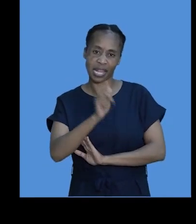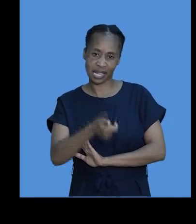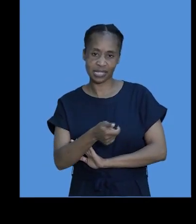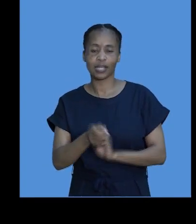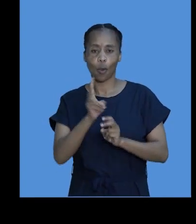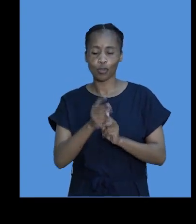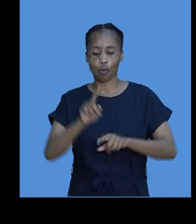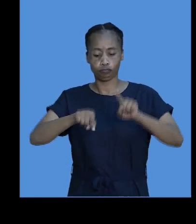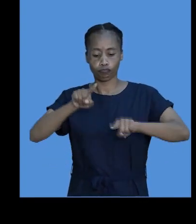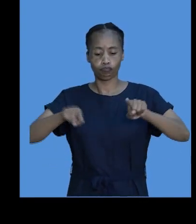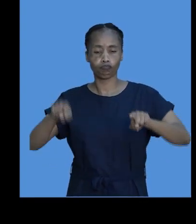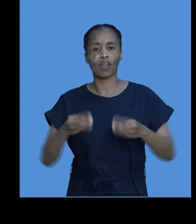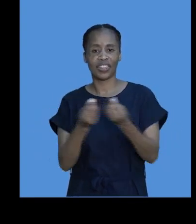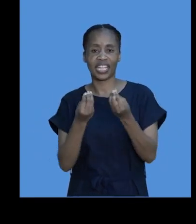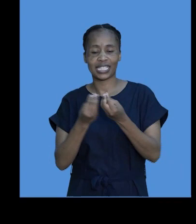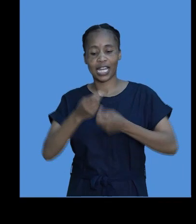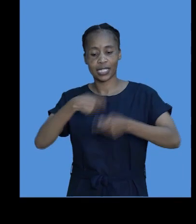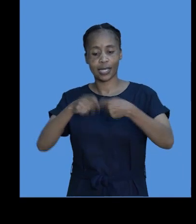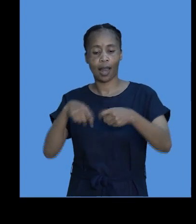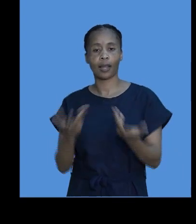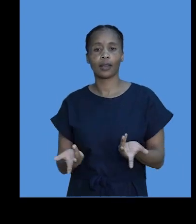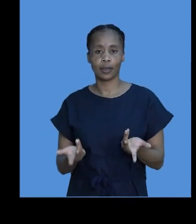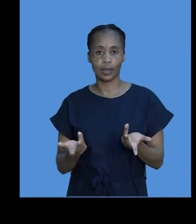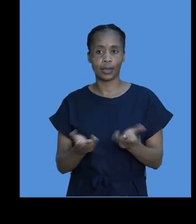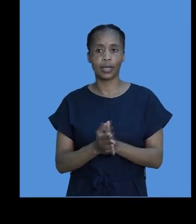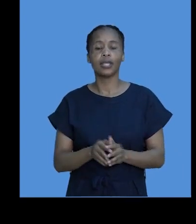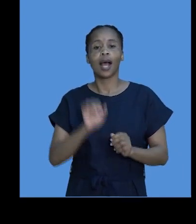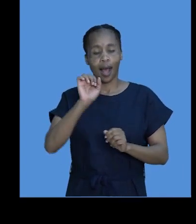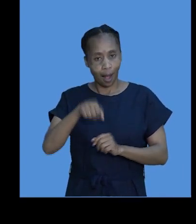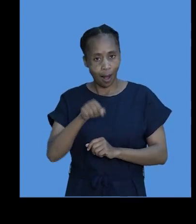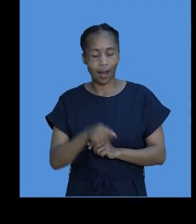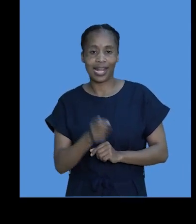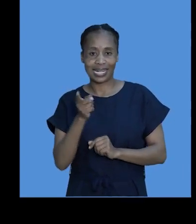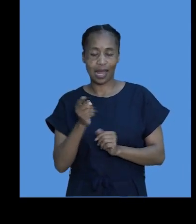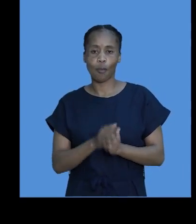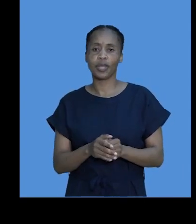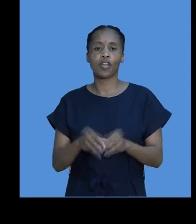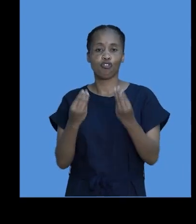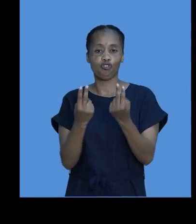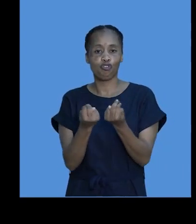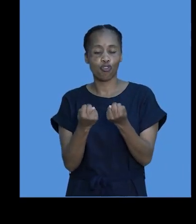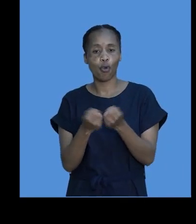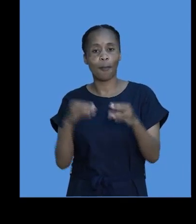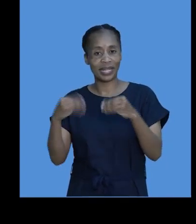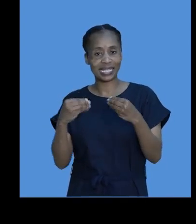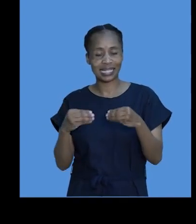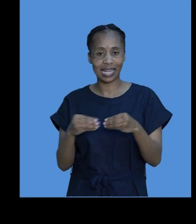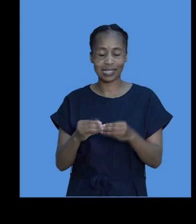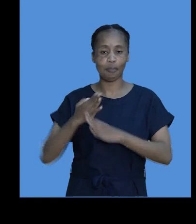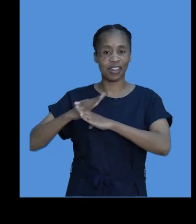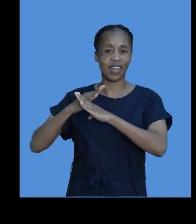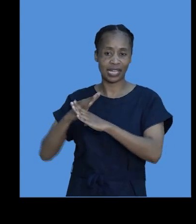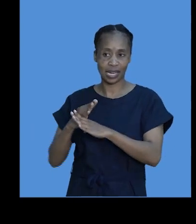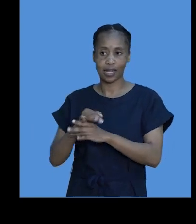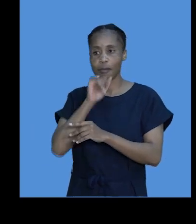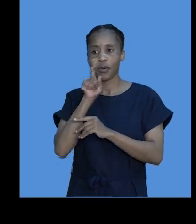a variety of goods and services there. So again, as a result of preventing of new businesses there is limited choice